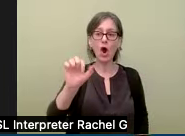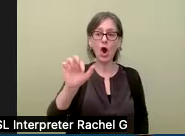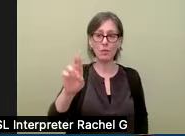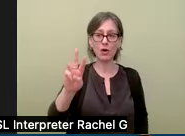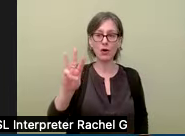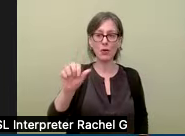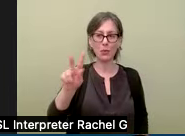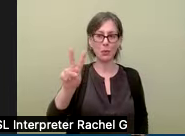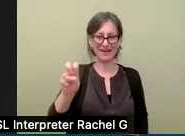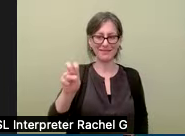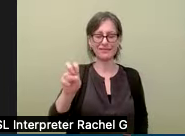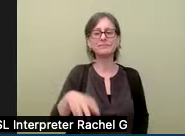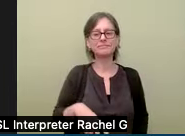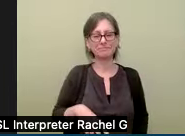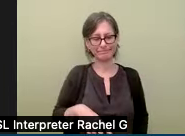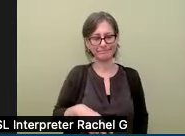that answers your question.